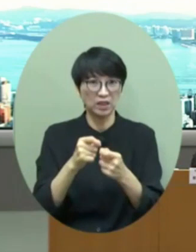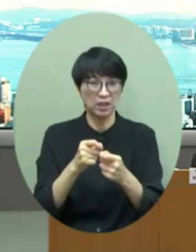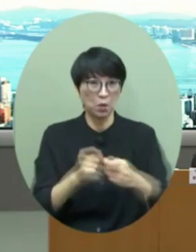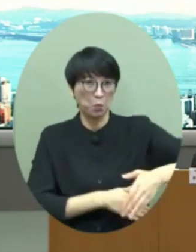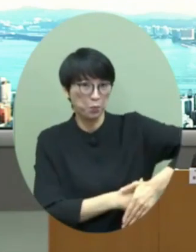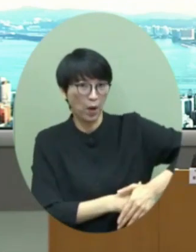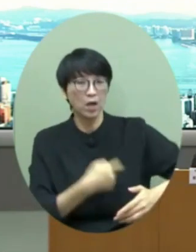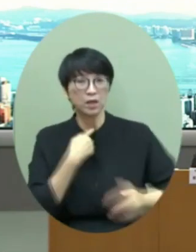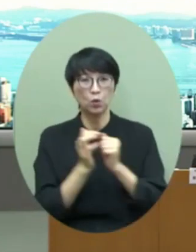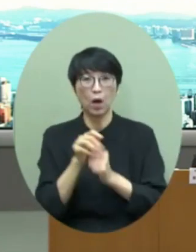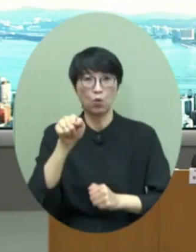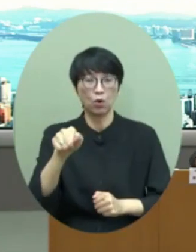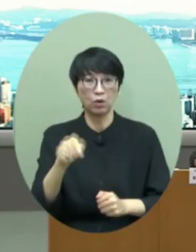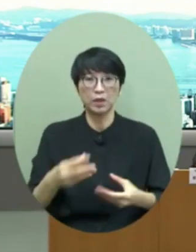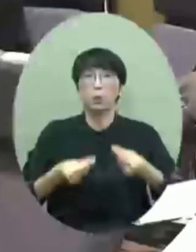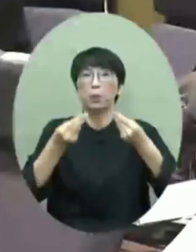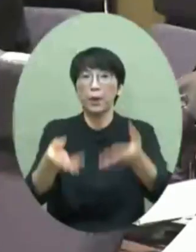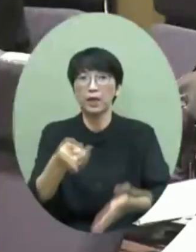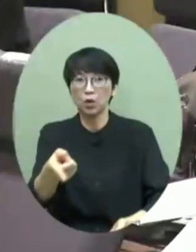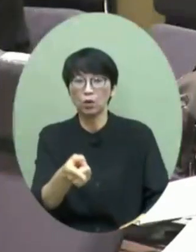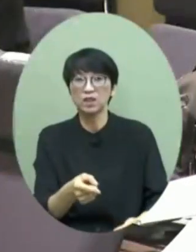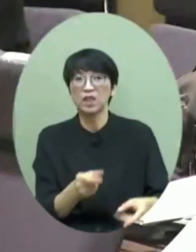7, it says that for people who